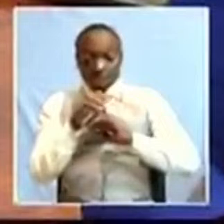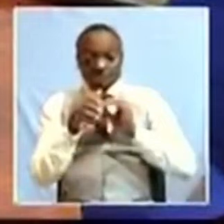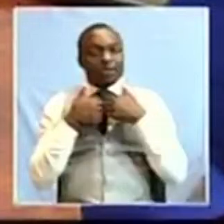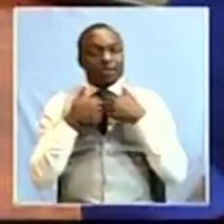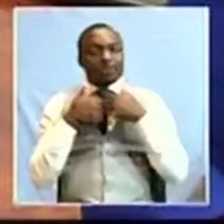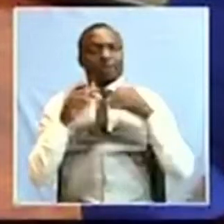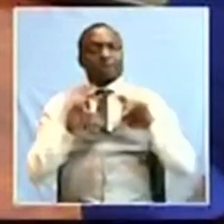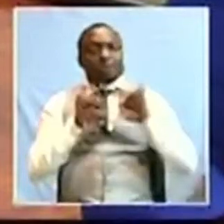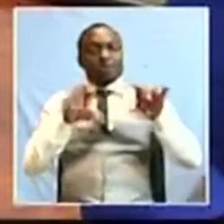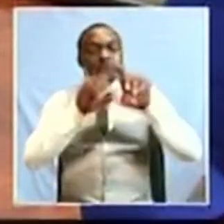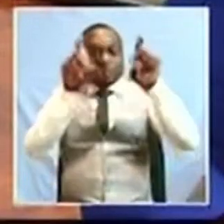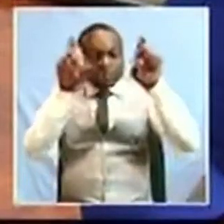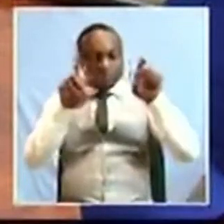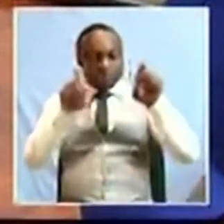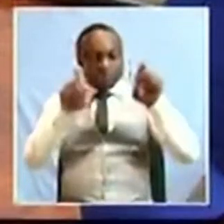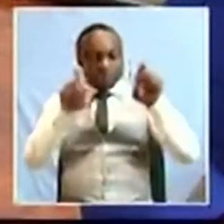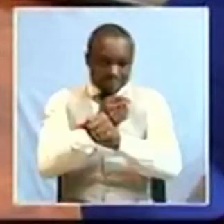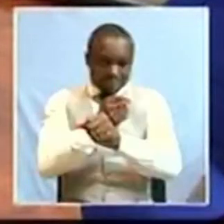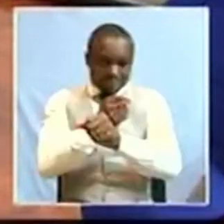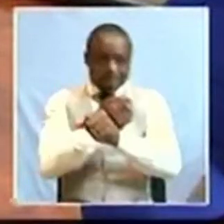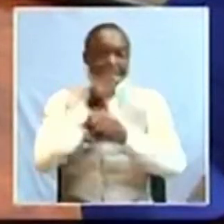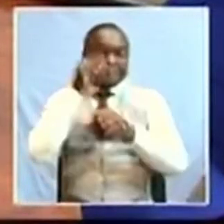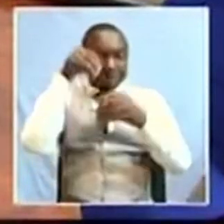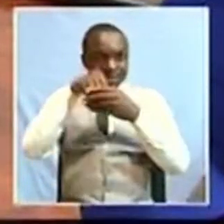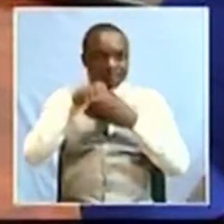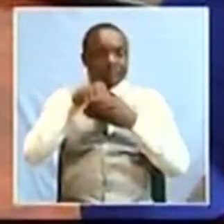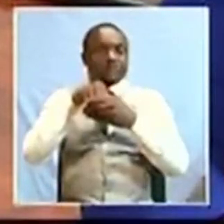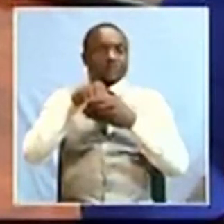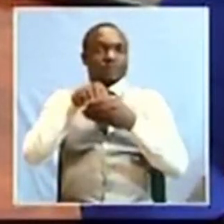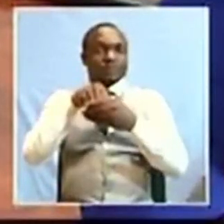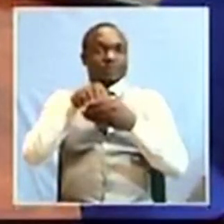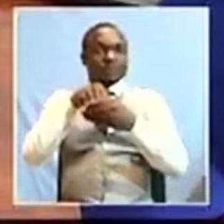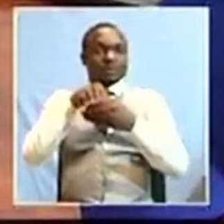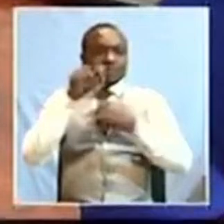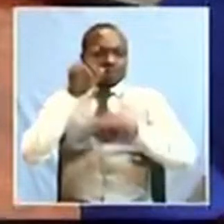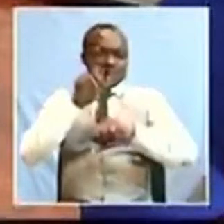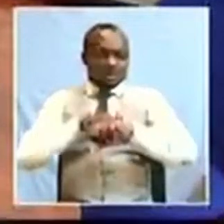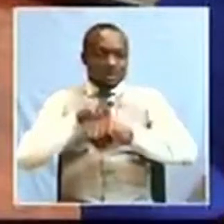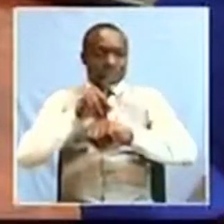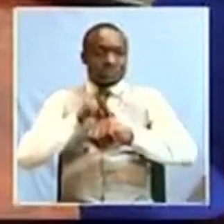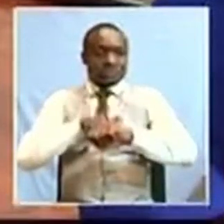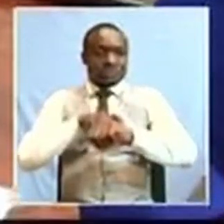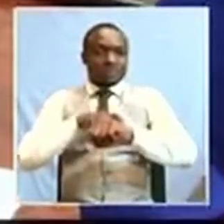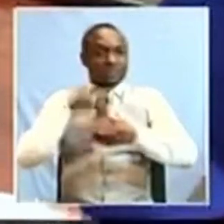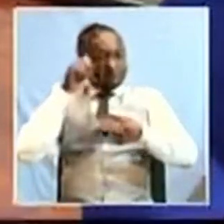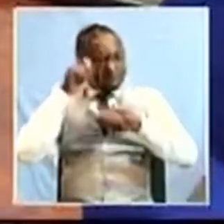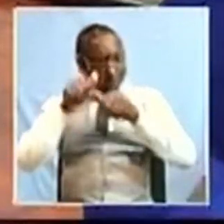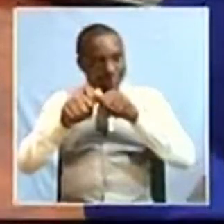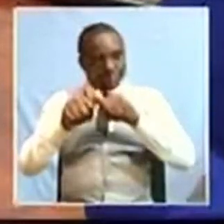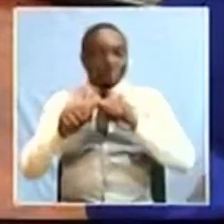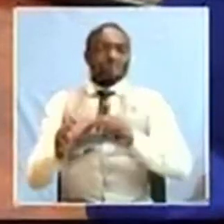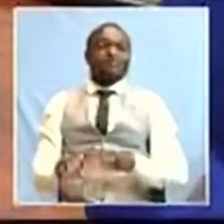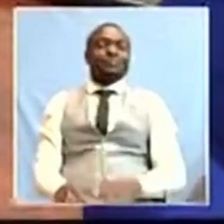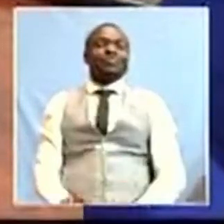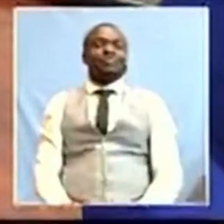bids obtained within the allotted time frame.